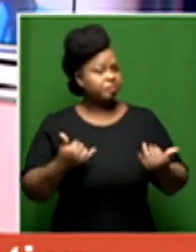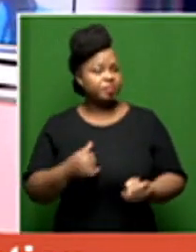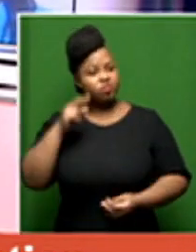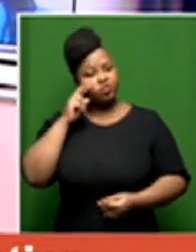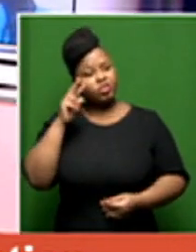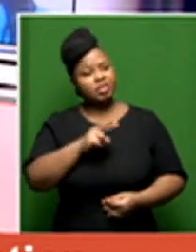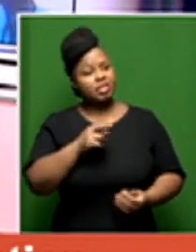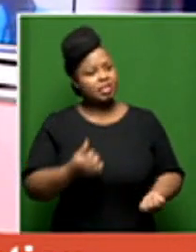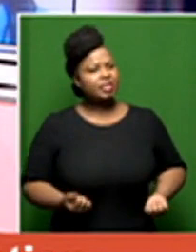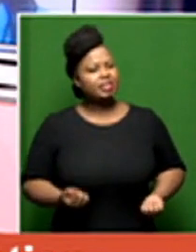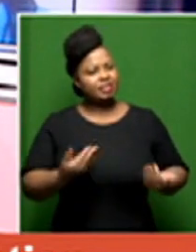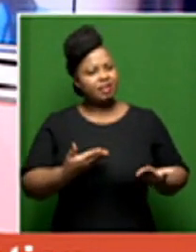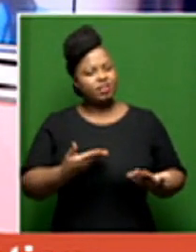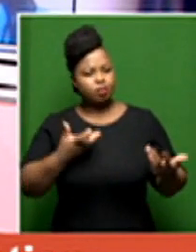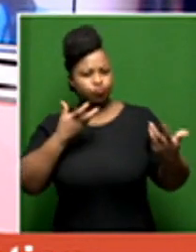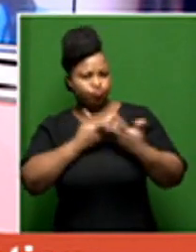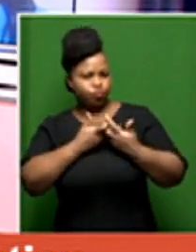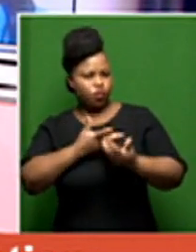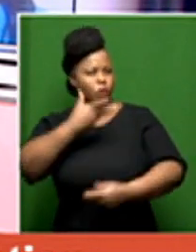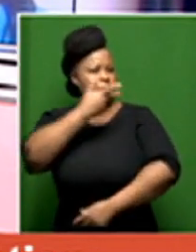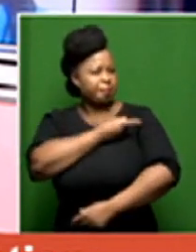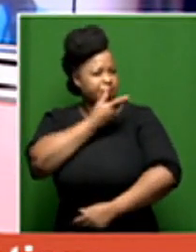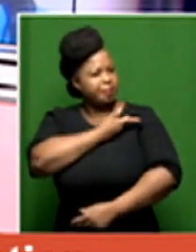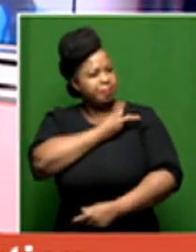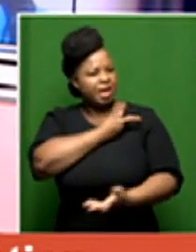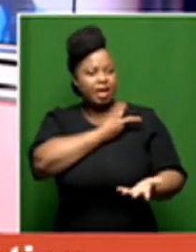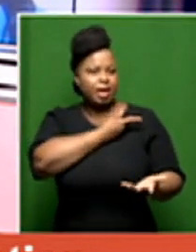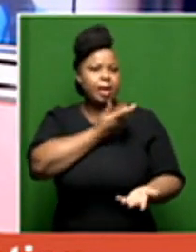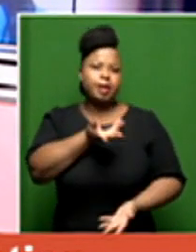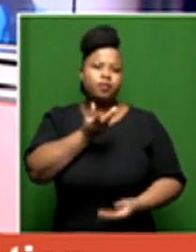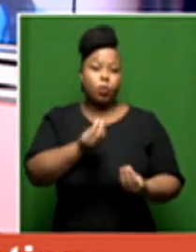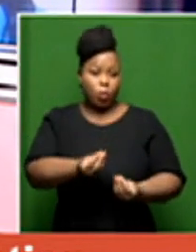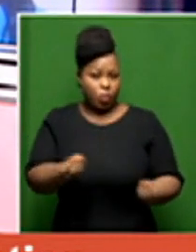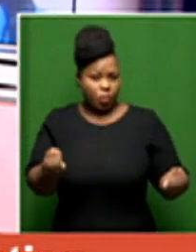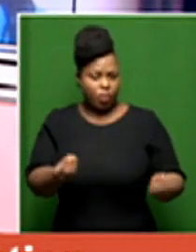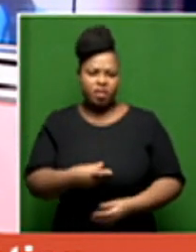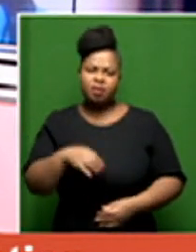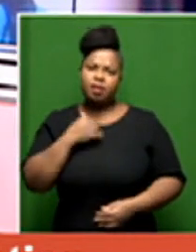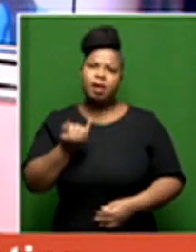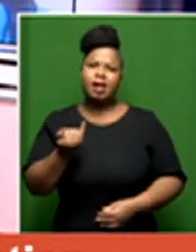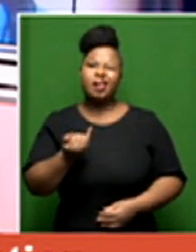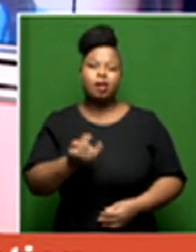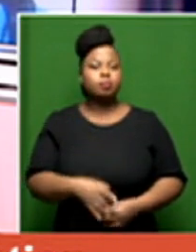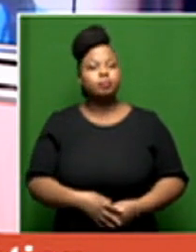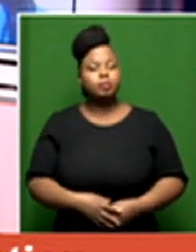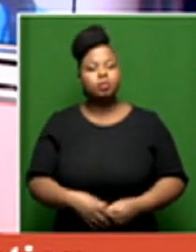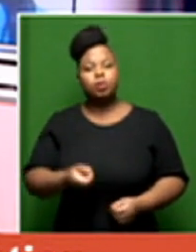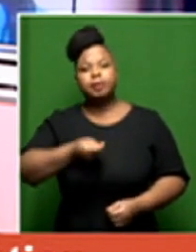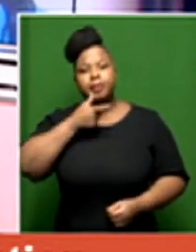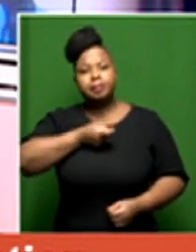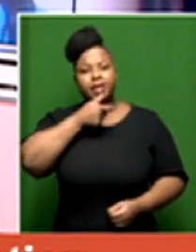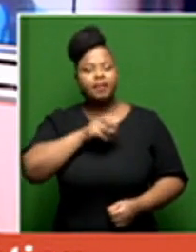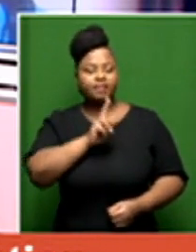the services that go hand in hand with vaccinations for children, I'm talking vitamin